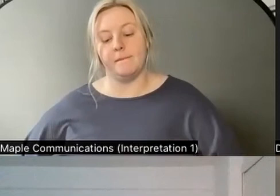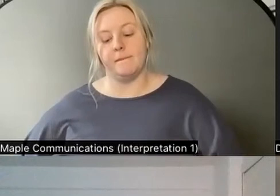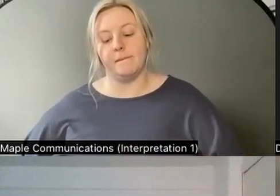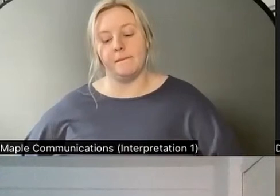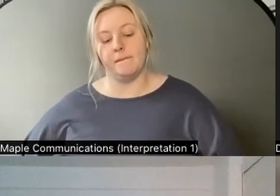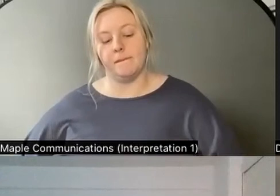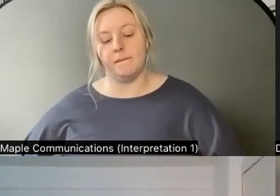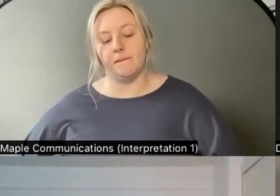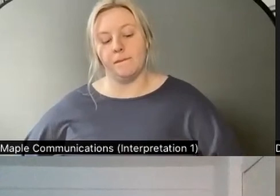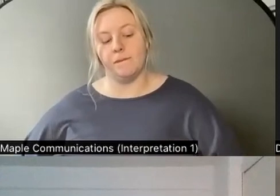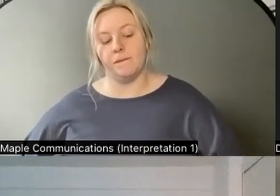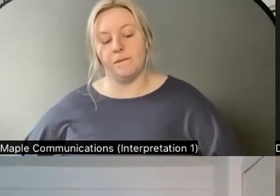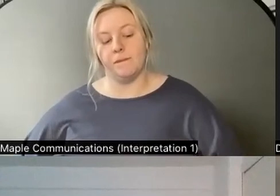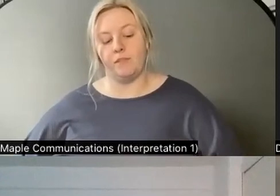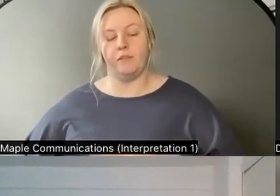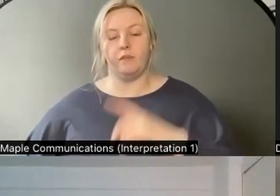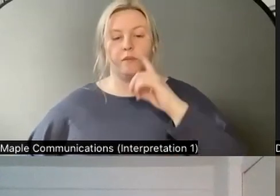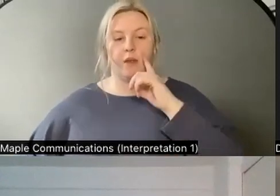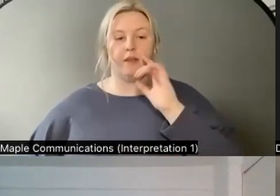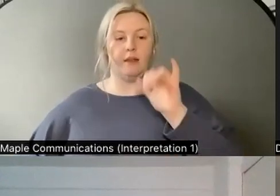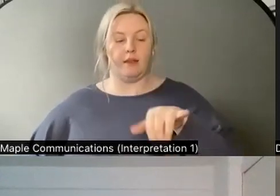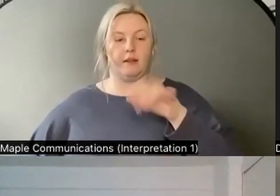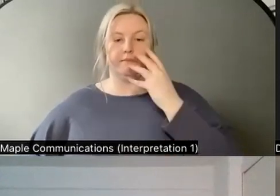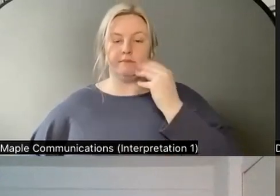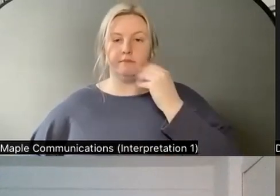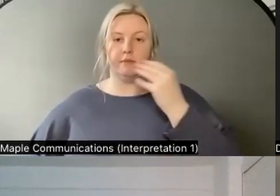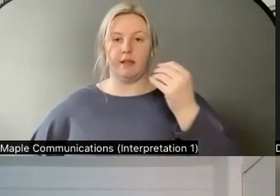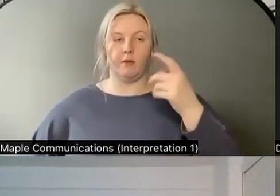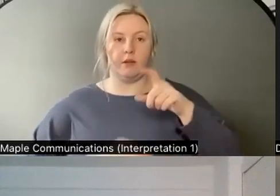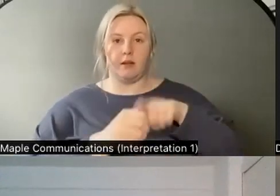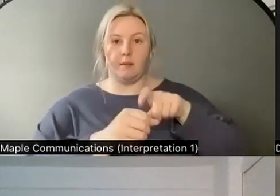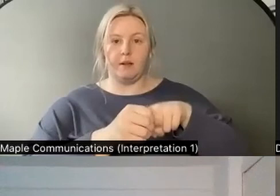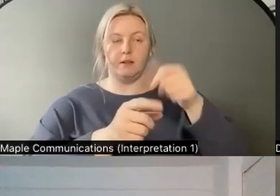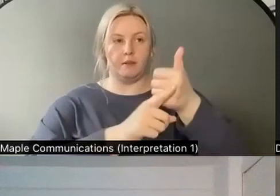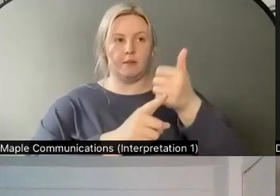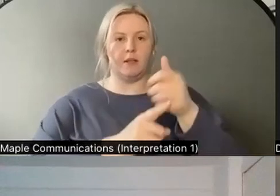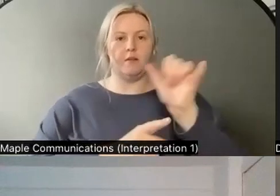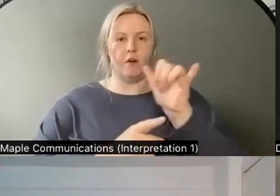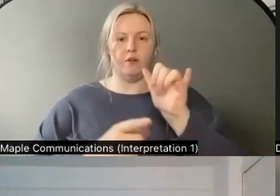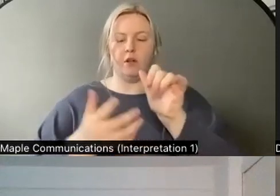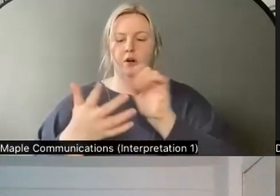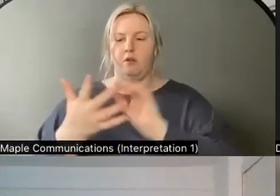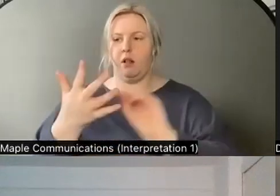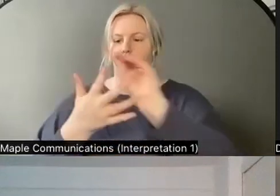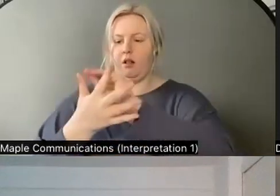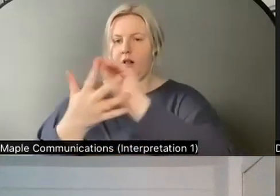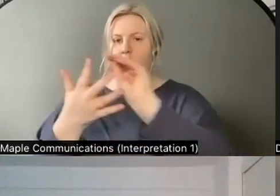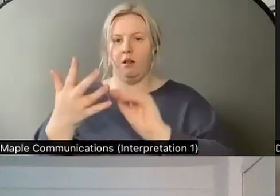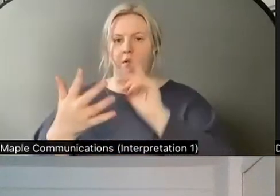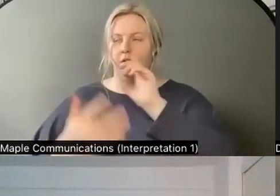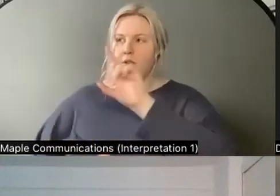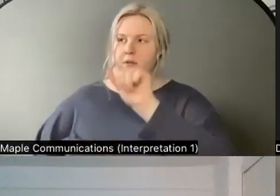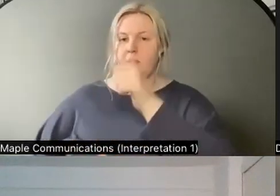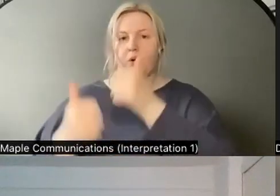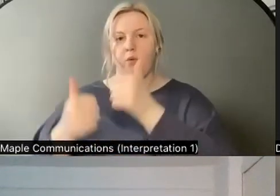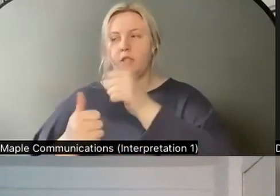capitalism even puts a hierarchy on disability, and like these disabilities are the most productive, and these